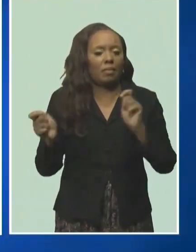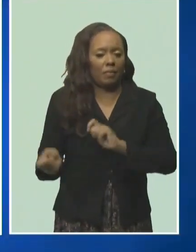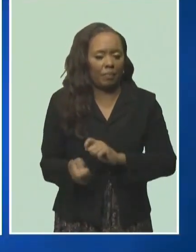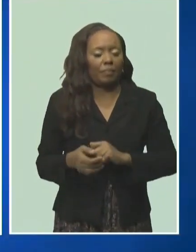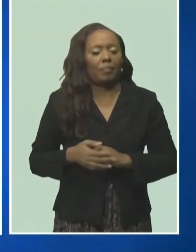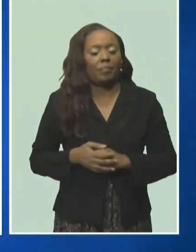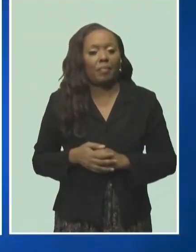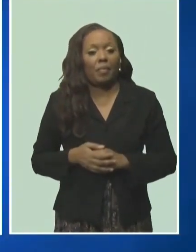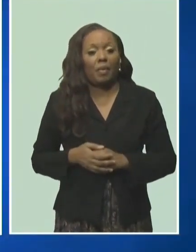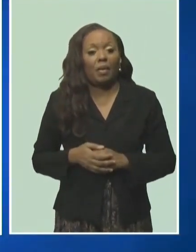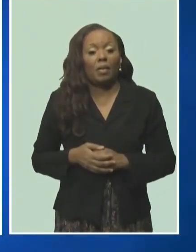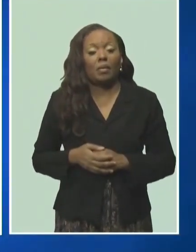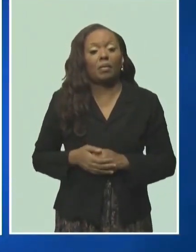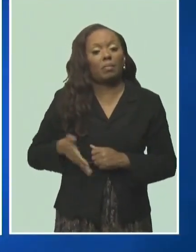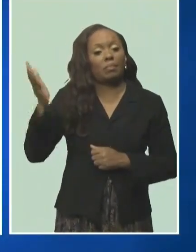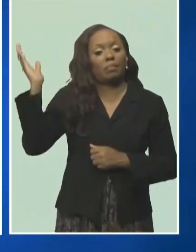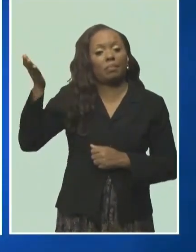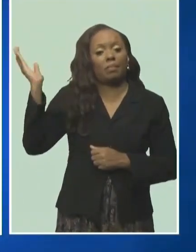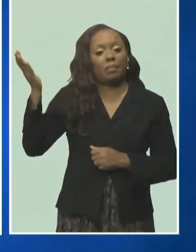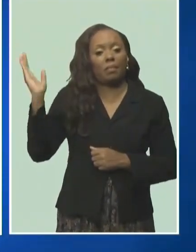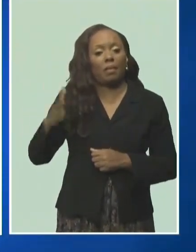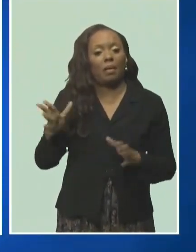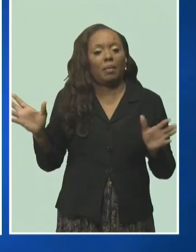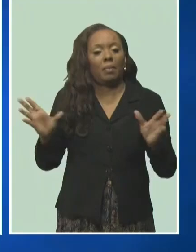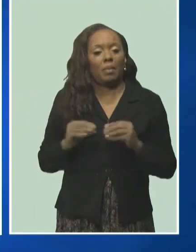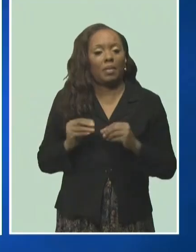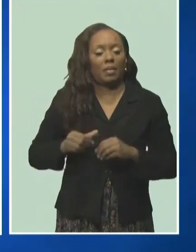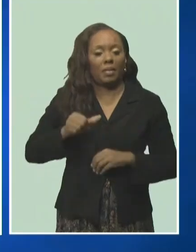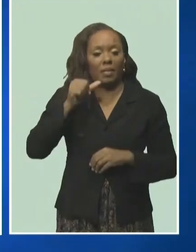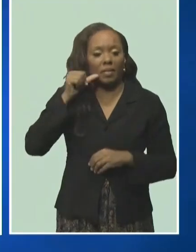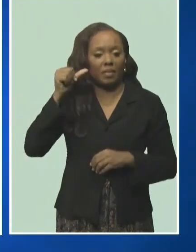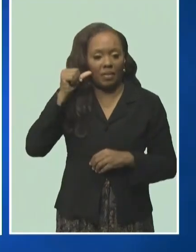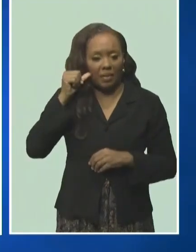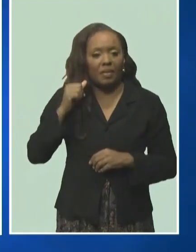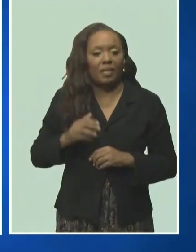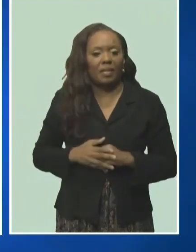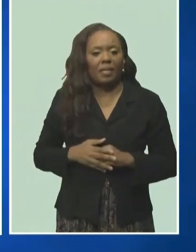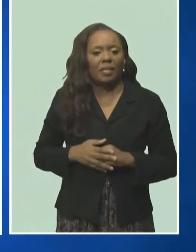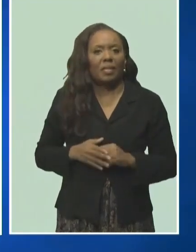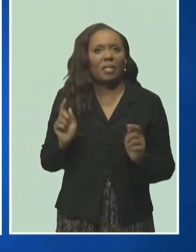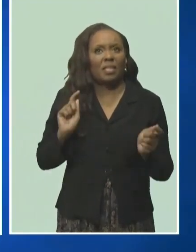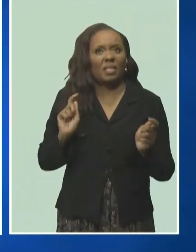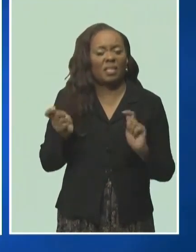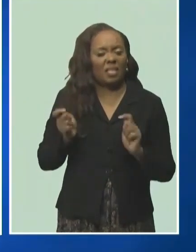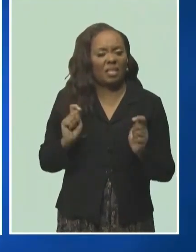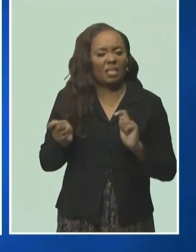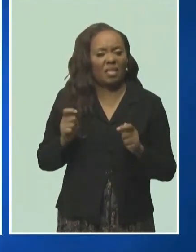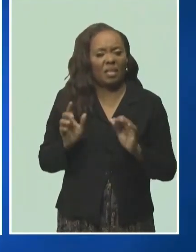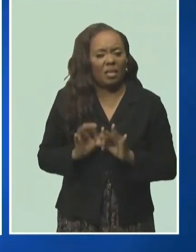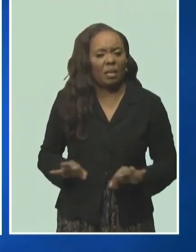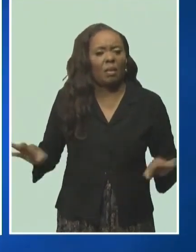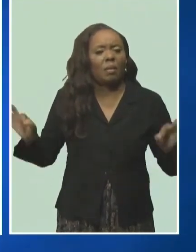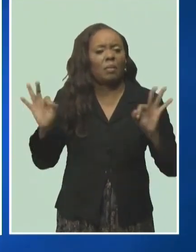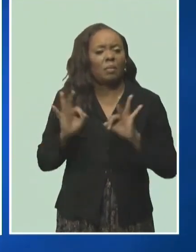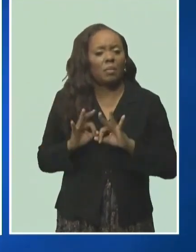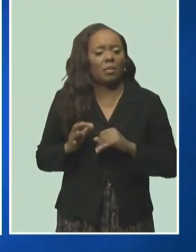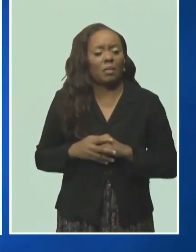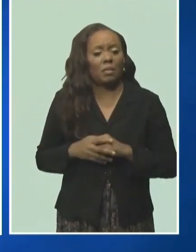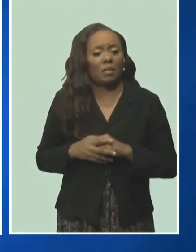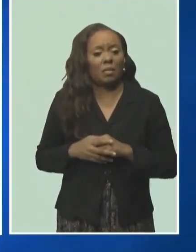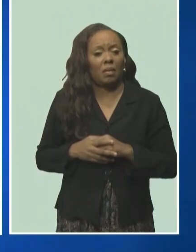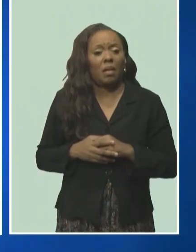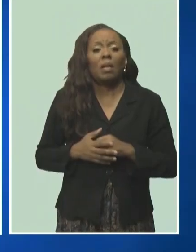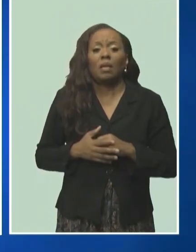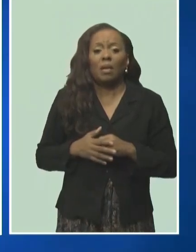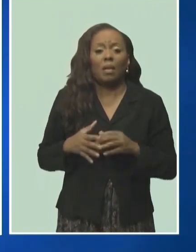joint St. James North and South Branch meeting last evening. Mr. Symonds notes the changes are necessary to prevent thousands of young